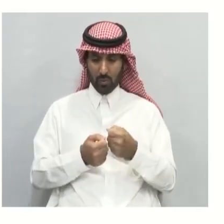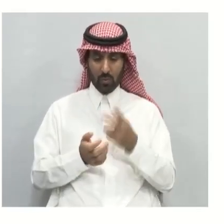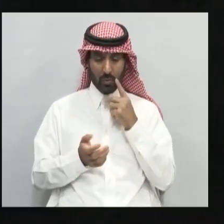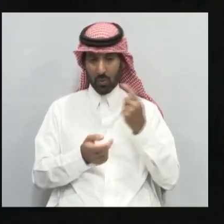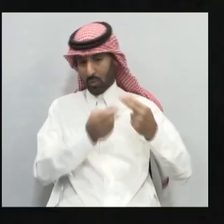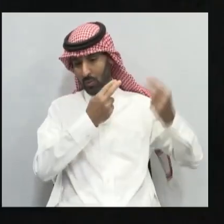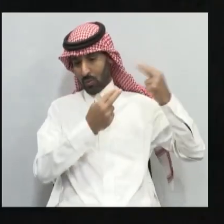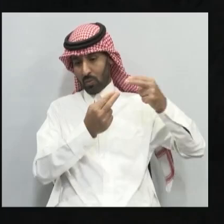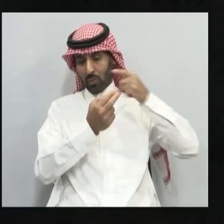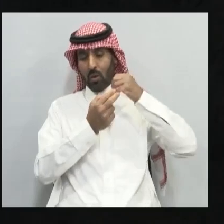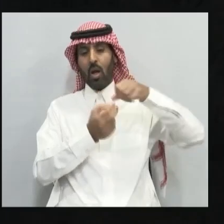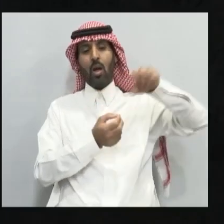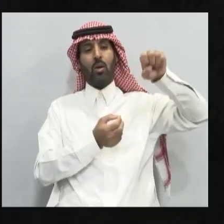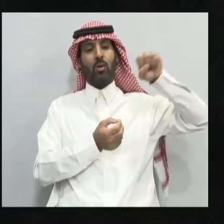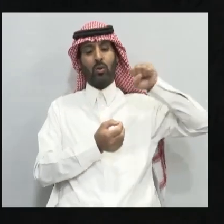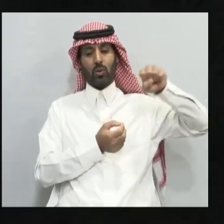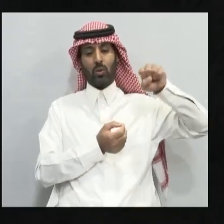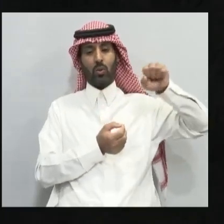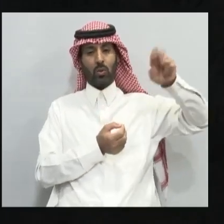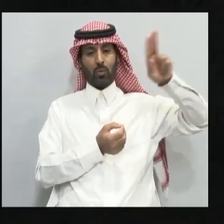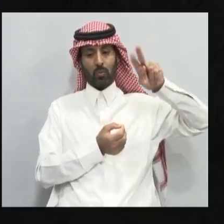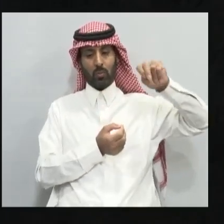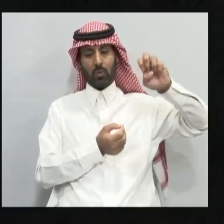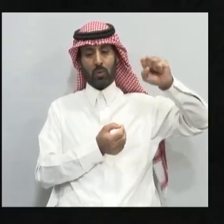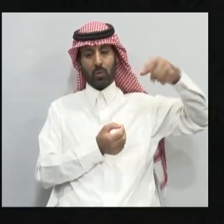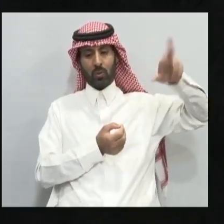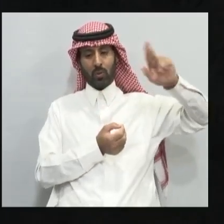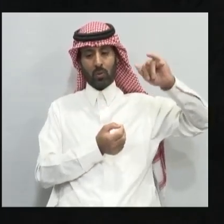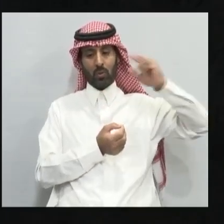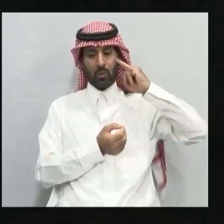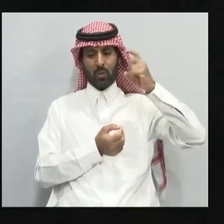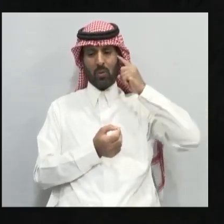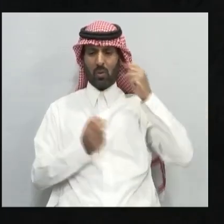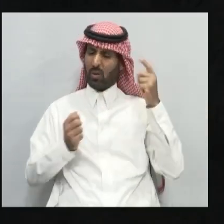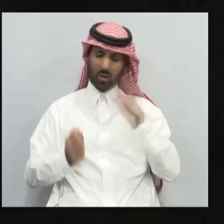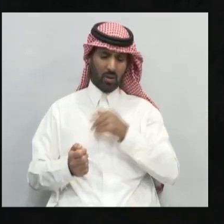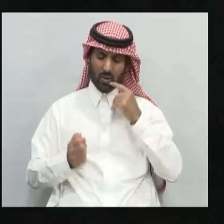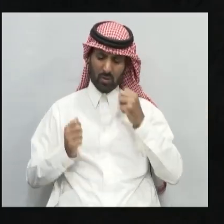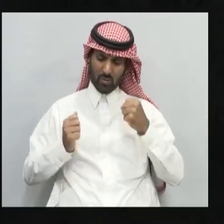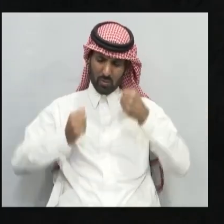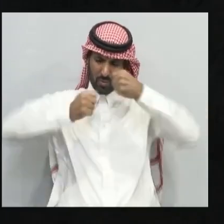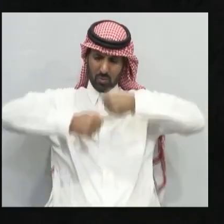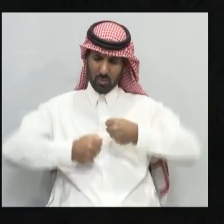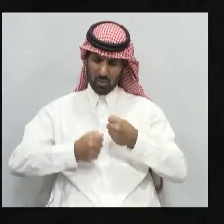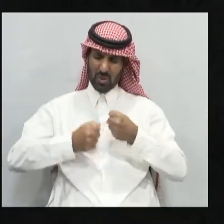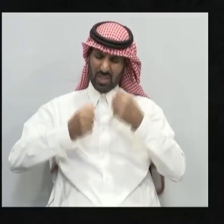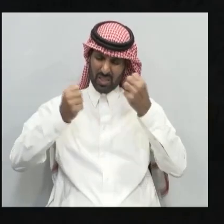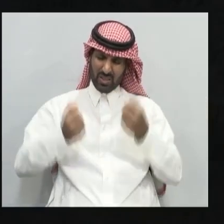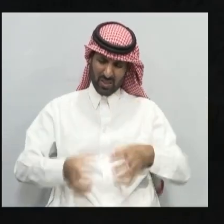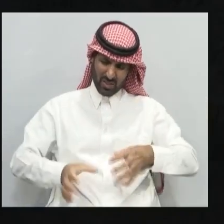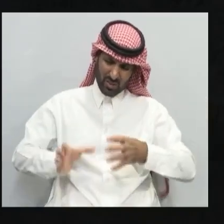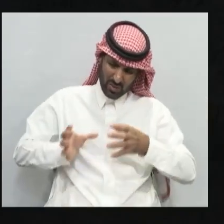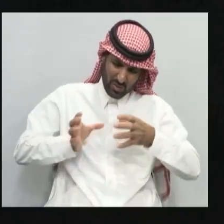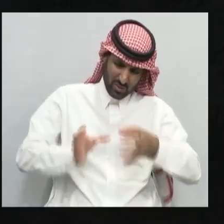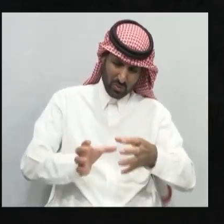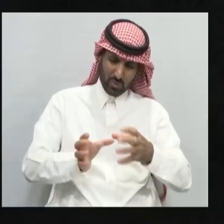history, the Sumerians who started the invention of the wheel, they wouldn't be able to move